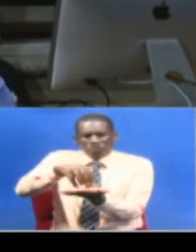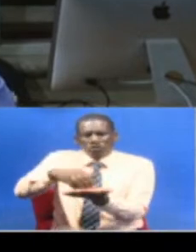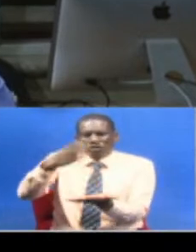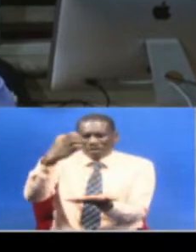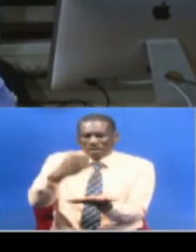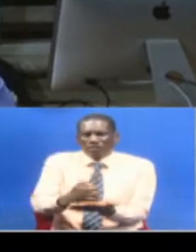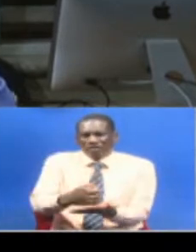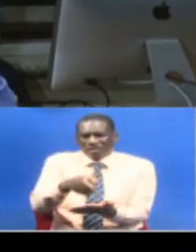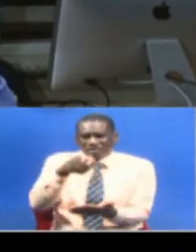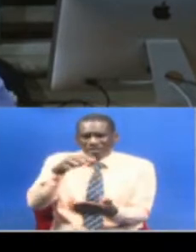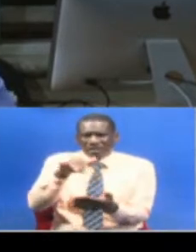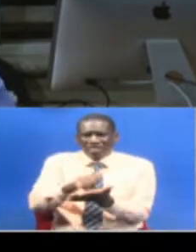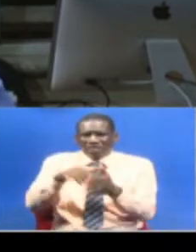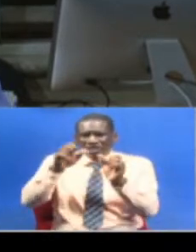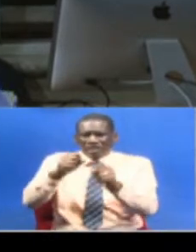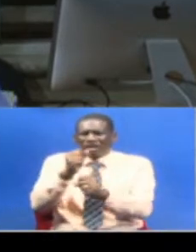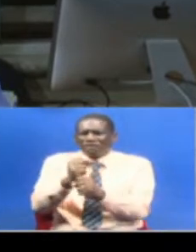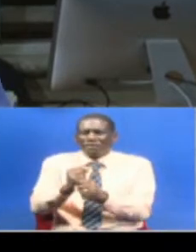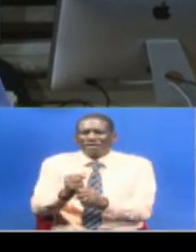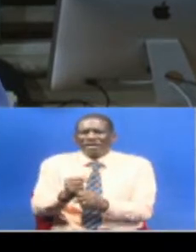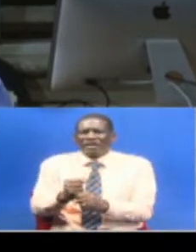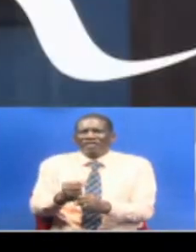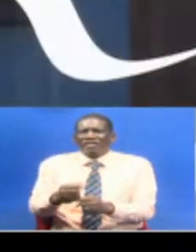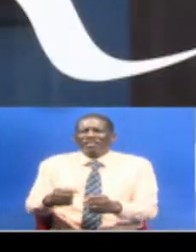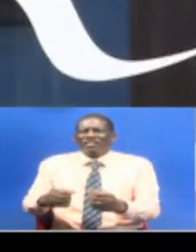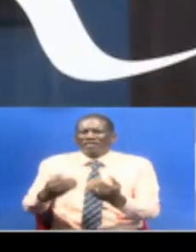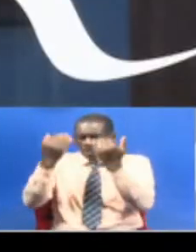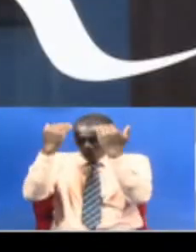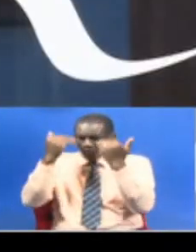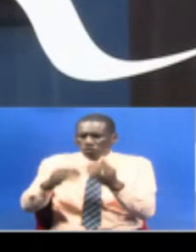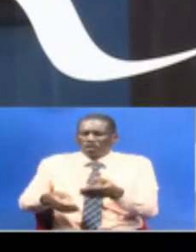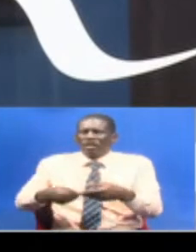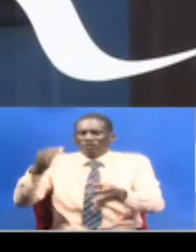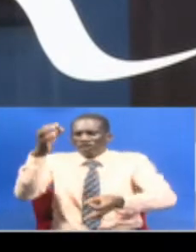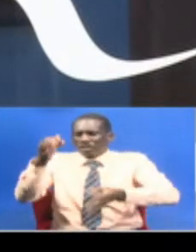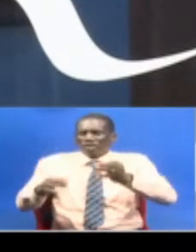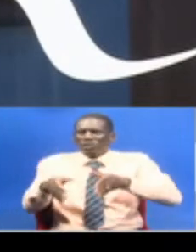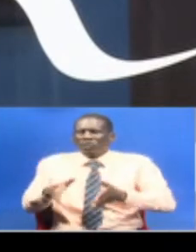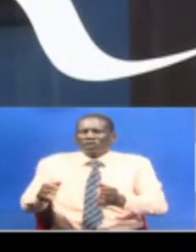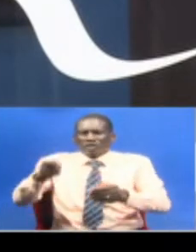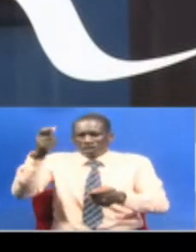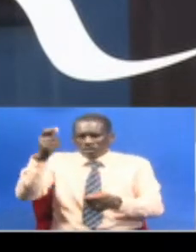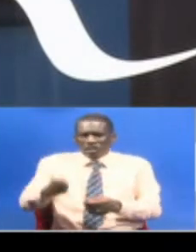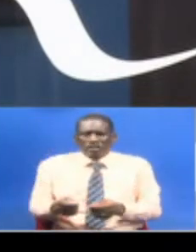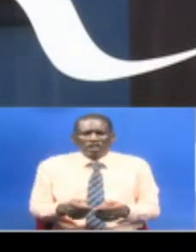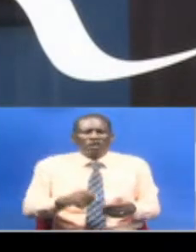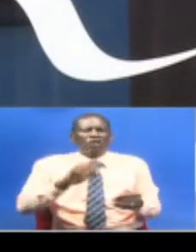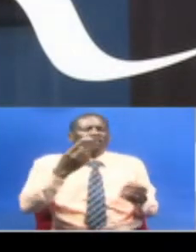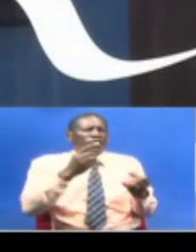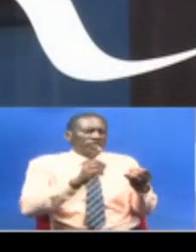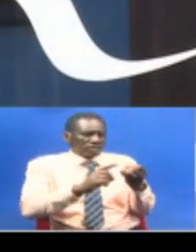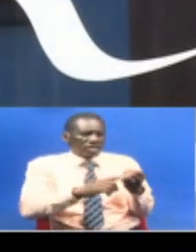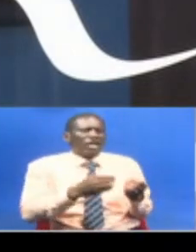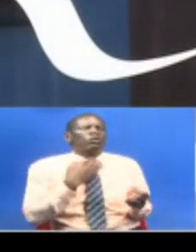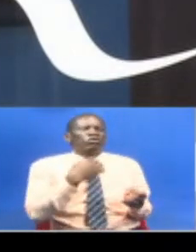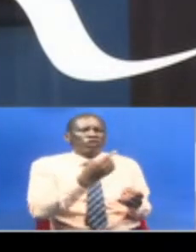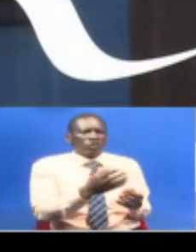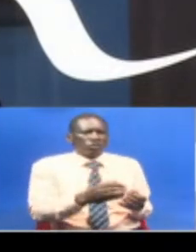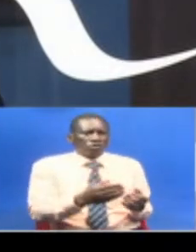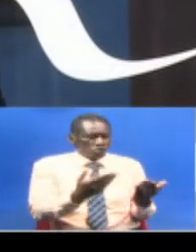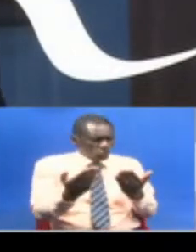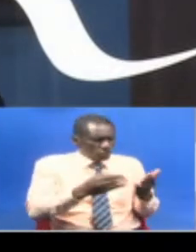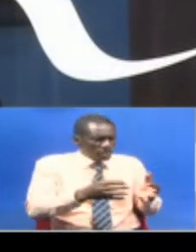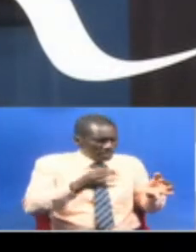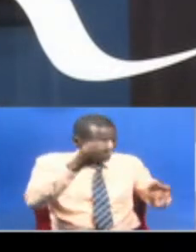indeed make the court find the way it found? One of the things I want to thank you again for is the fact that you read the decision